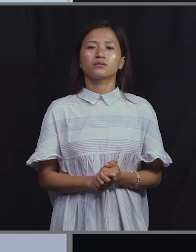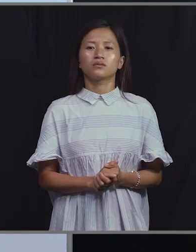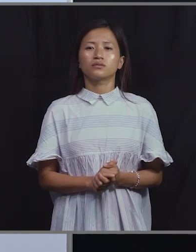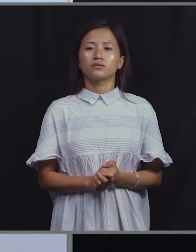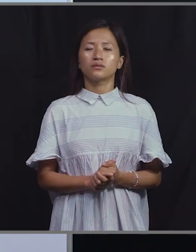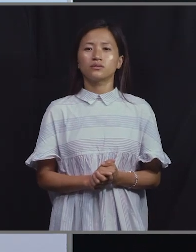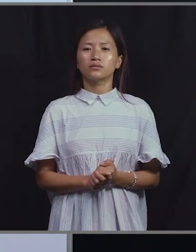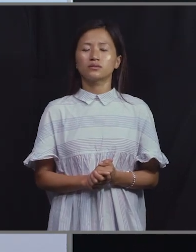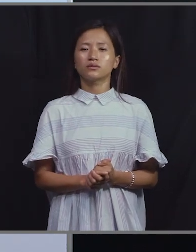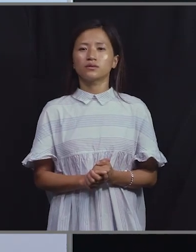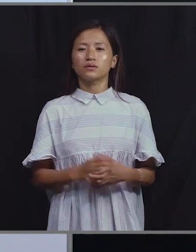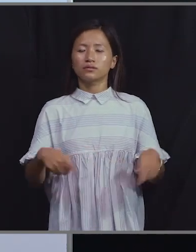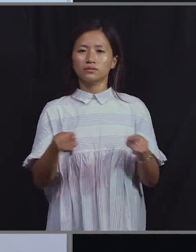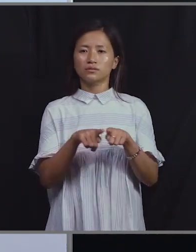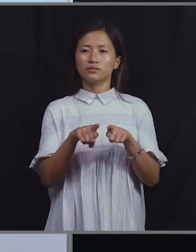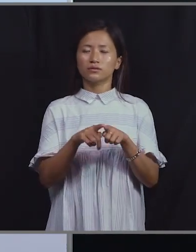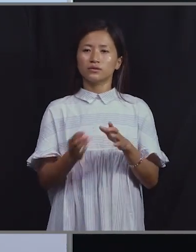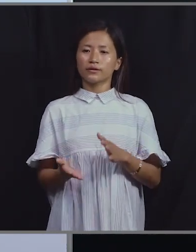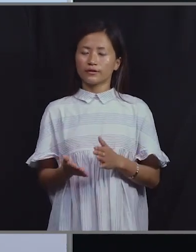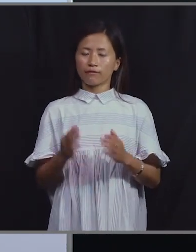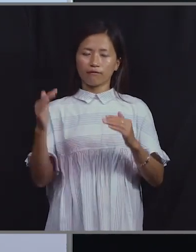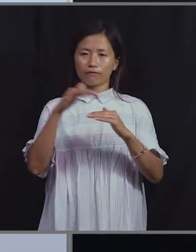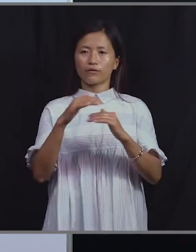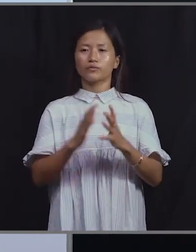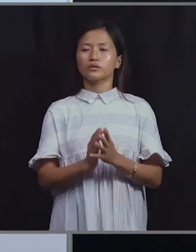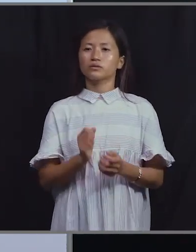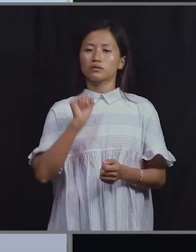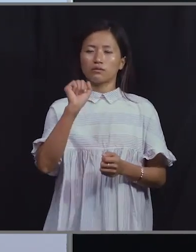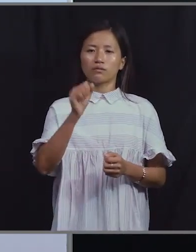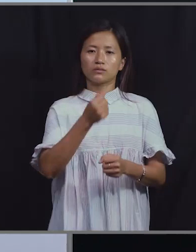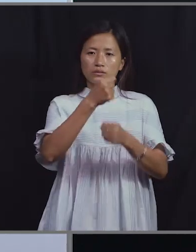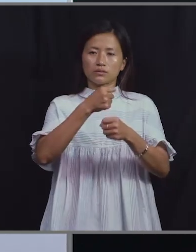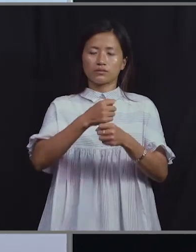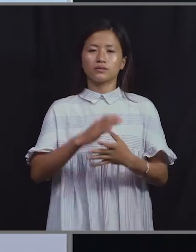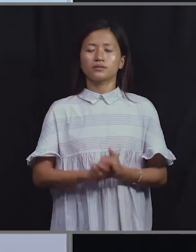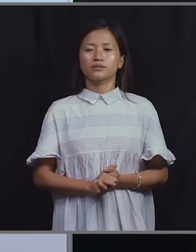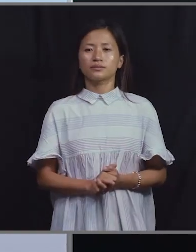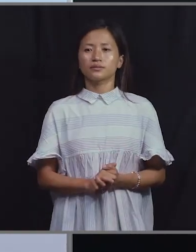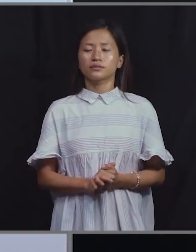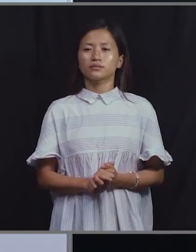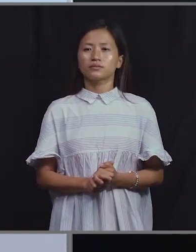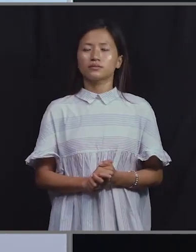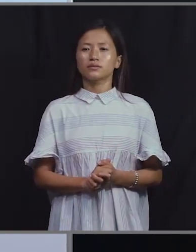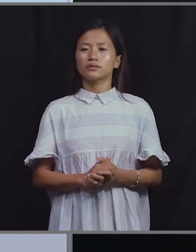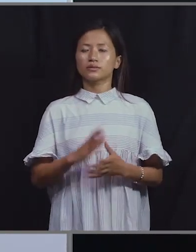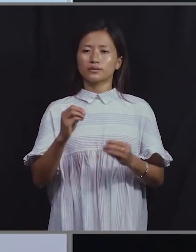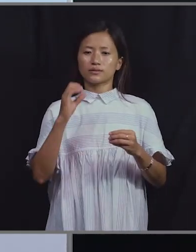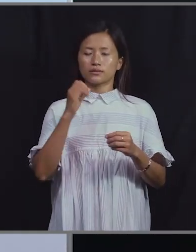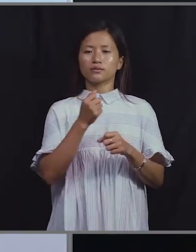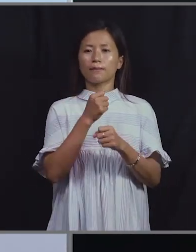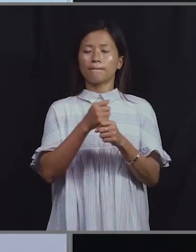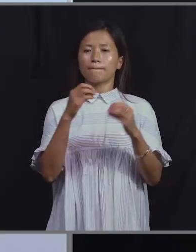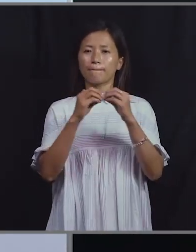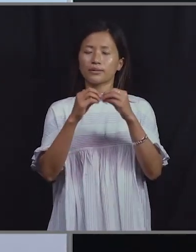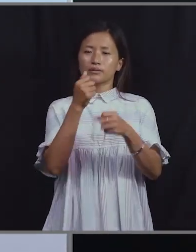The Batista government, and he formed his own government. All right, the Batista government was a capitalist